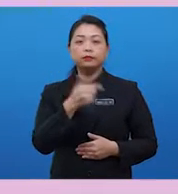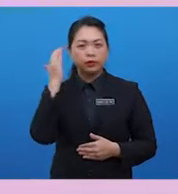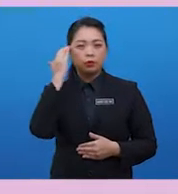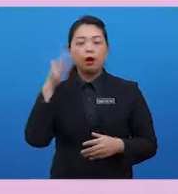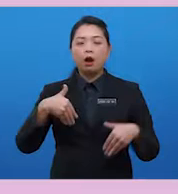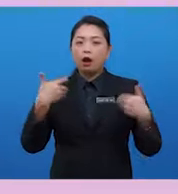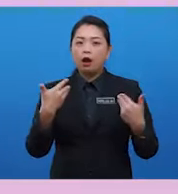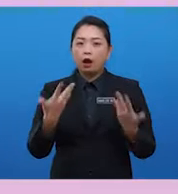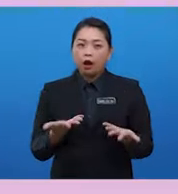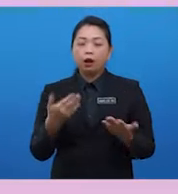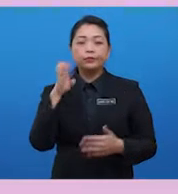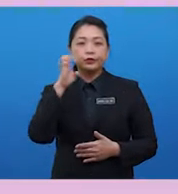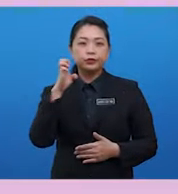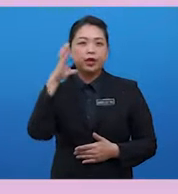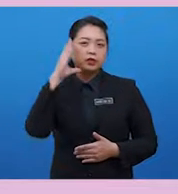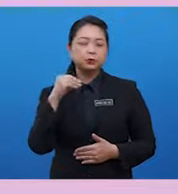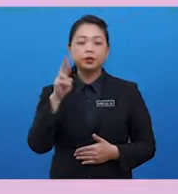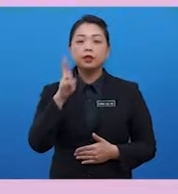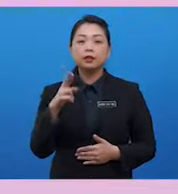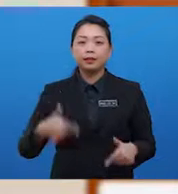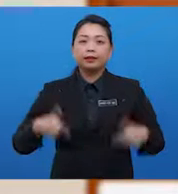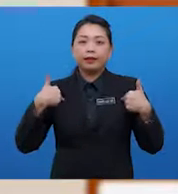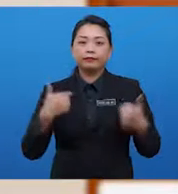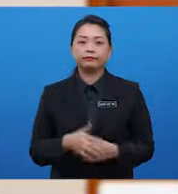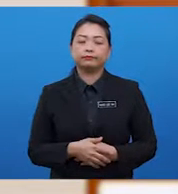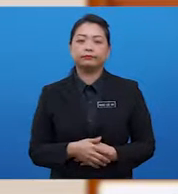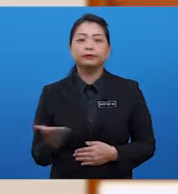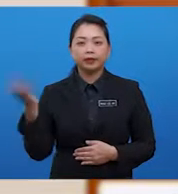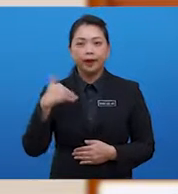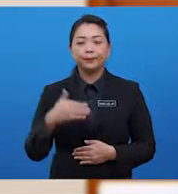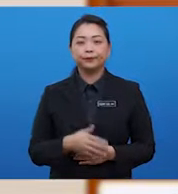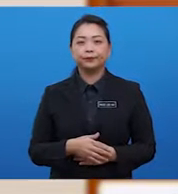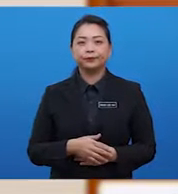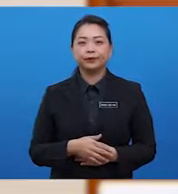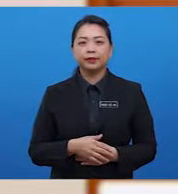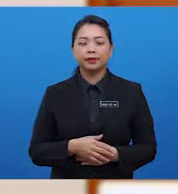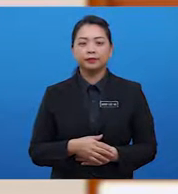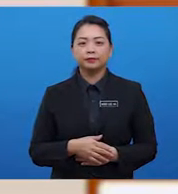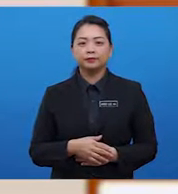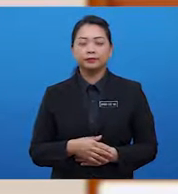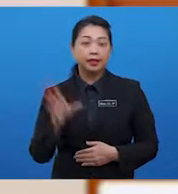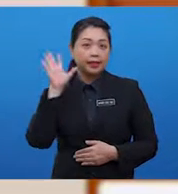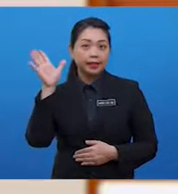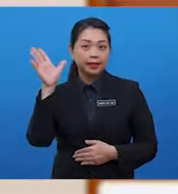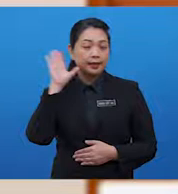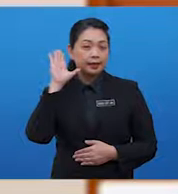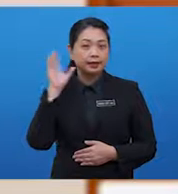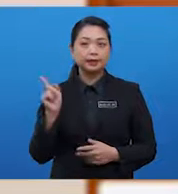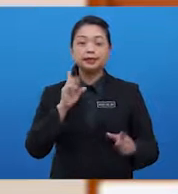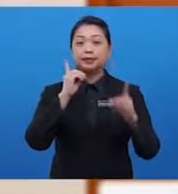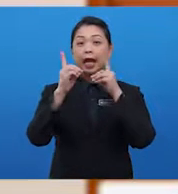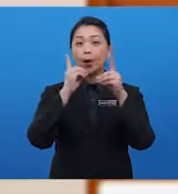life on a daily basis. Come, let us listen to this